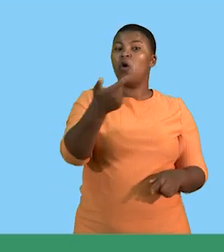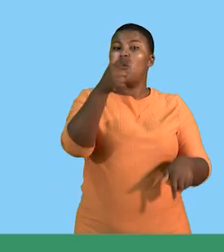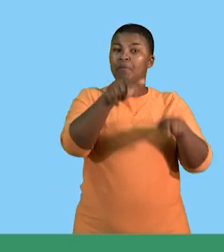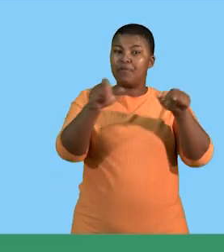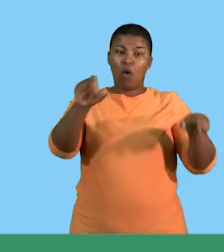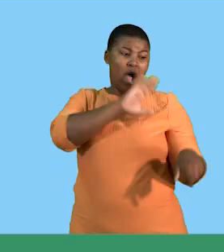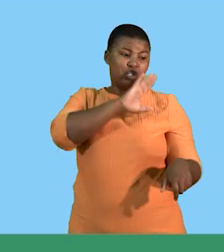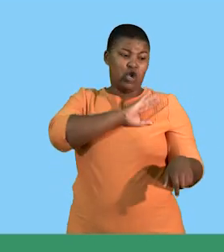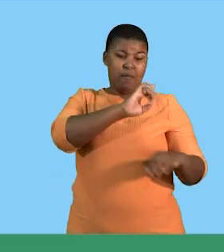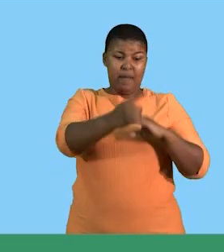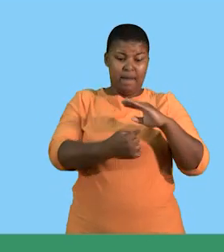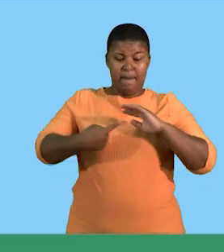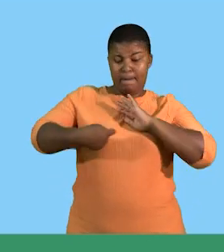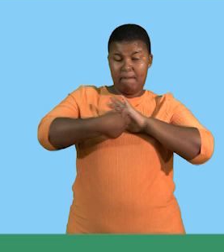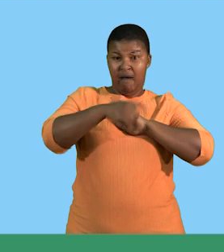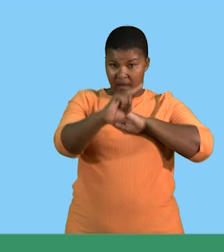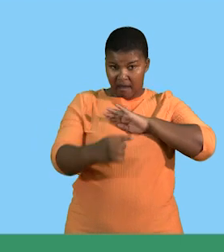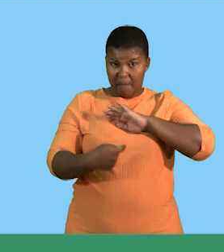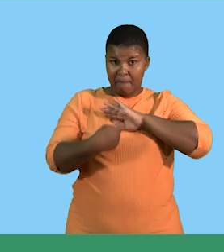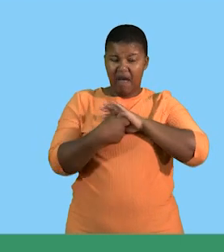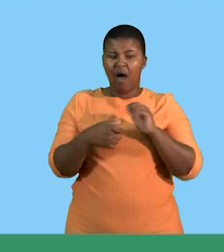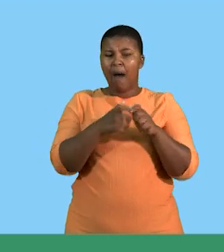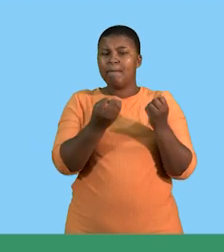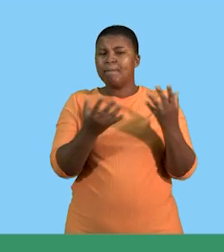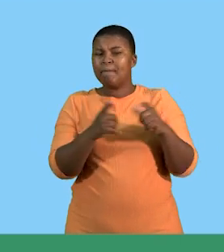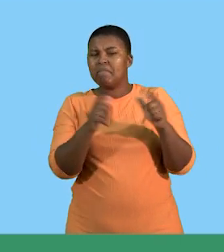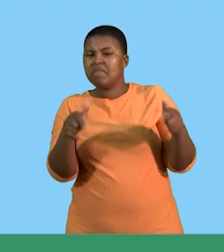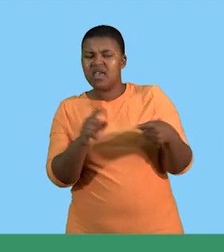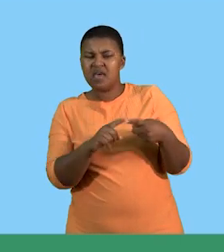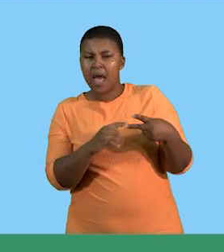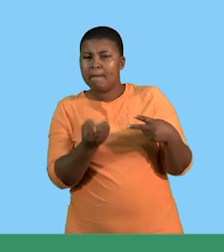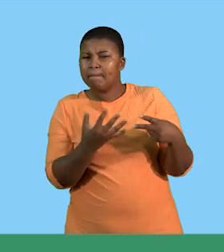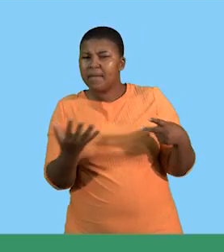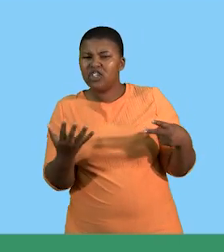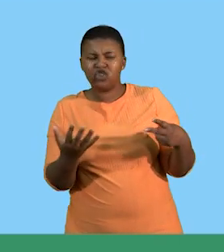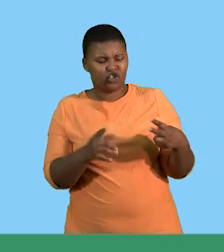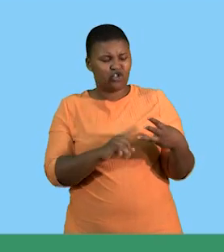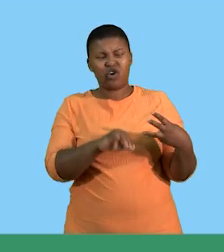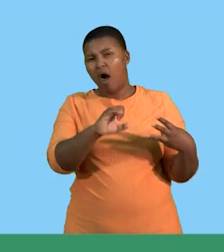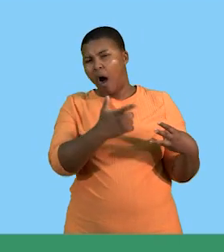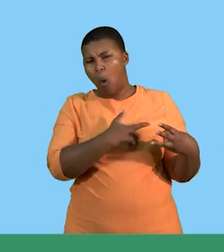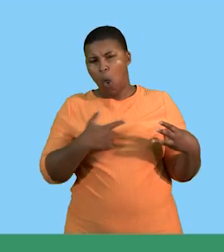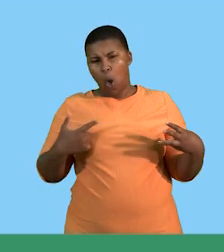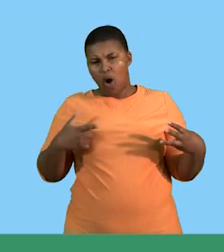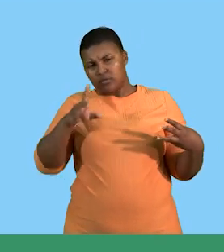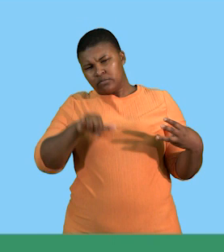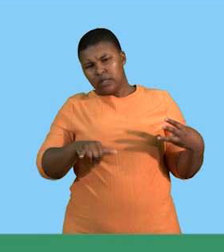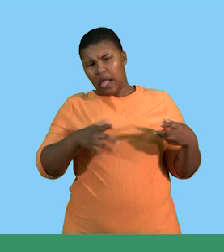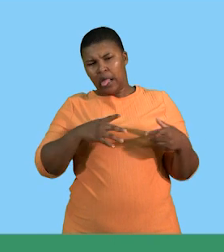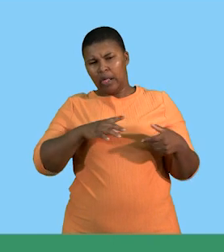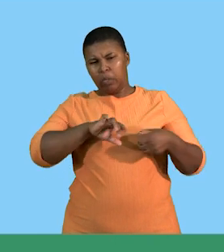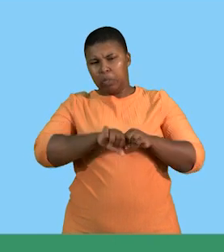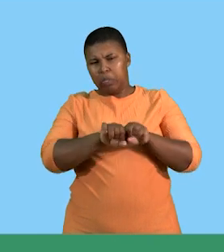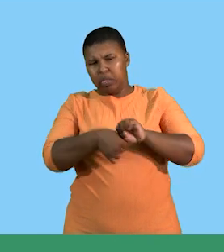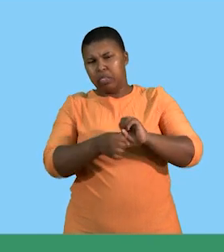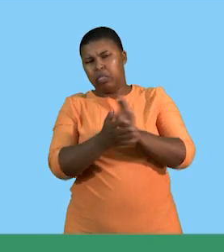at other specific characteristics: how big it is, how much it costs, how long it will keep nice and not